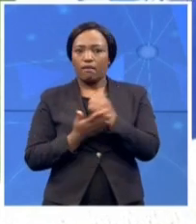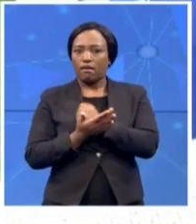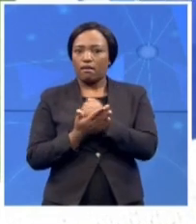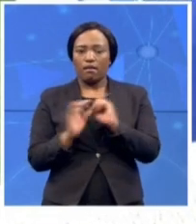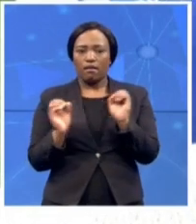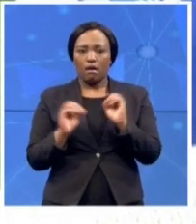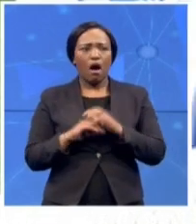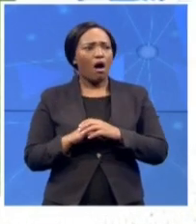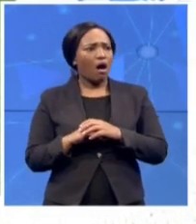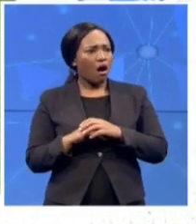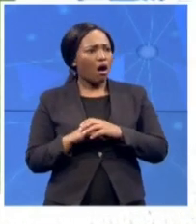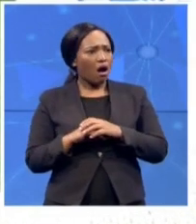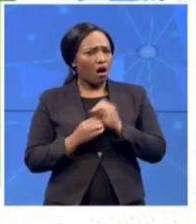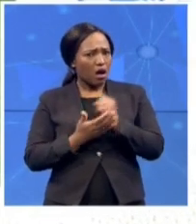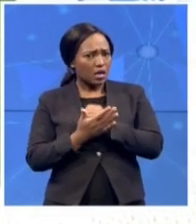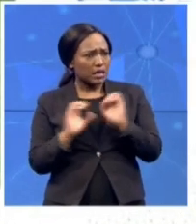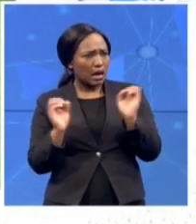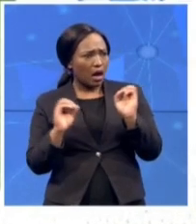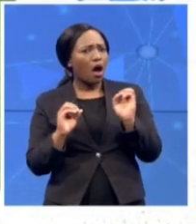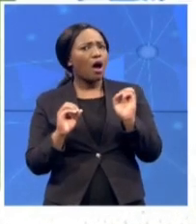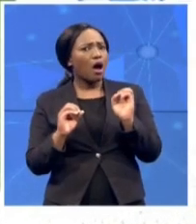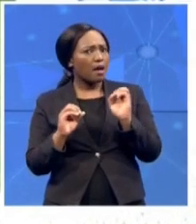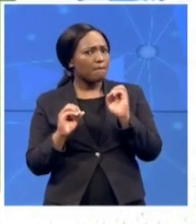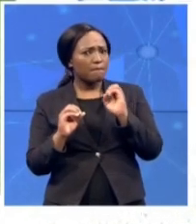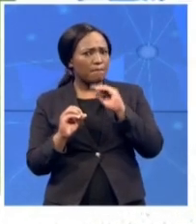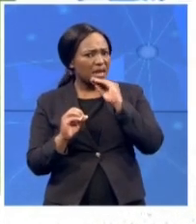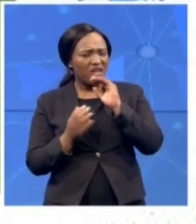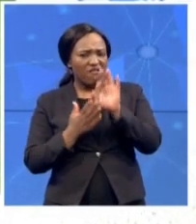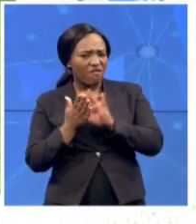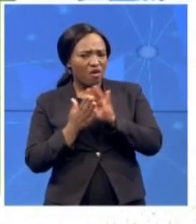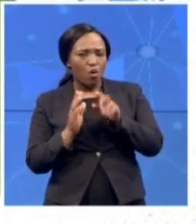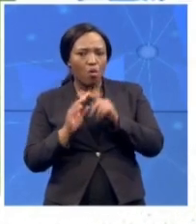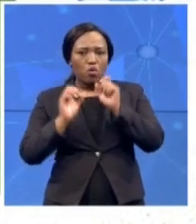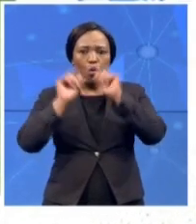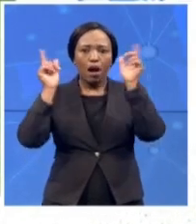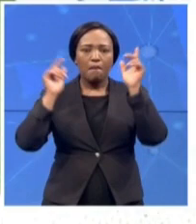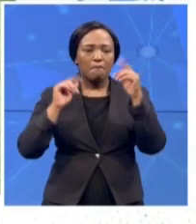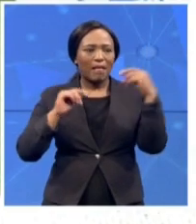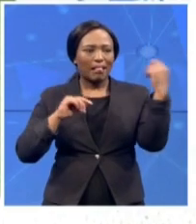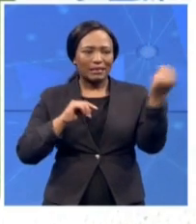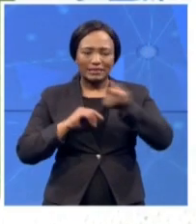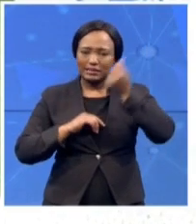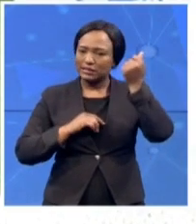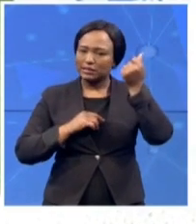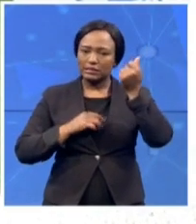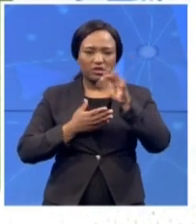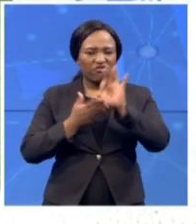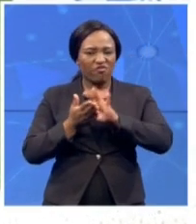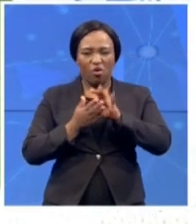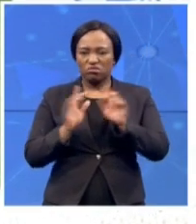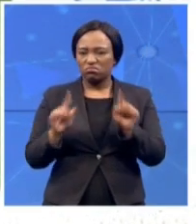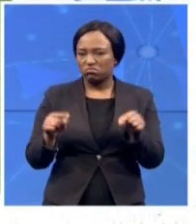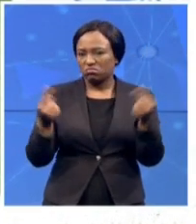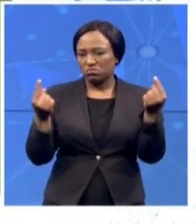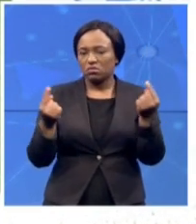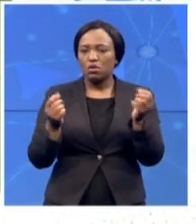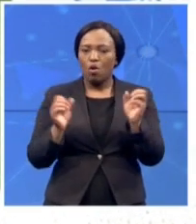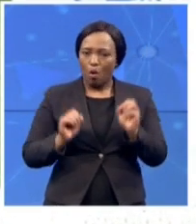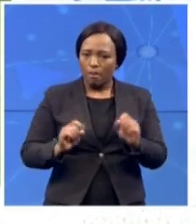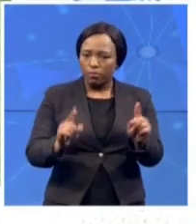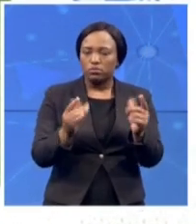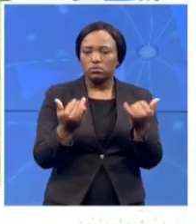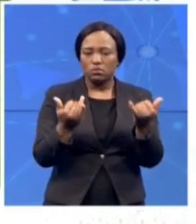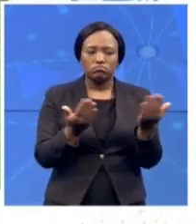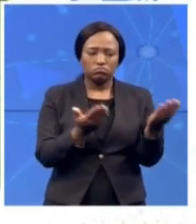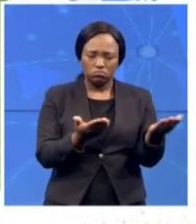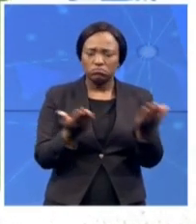vote. They can wake up on election day and you've missed the bus. Now's your opportunity. We're going to give them the opportunity here. And our entire program